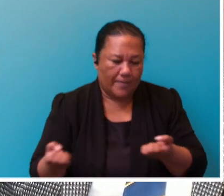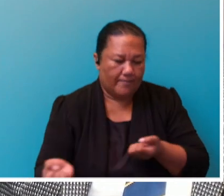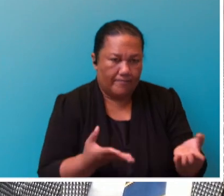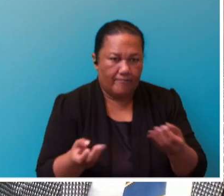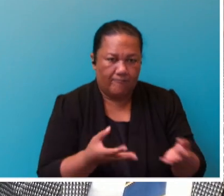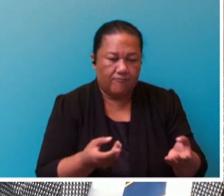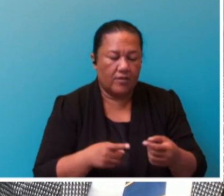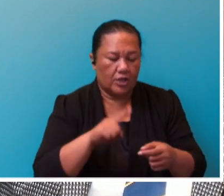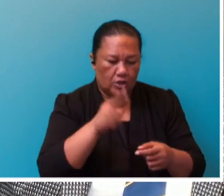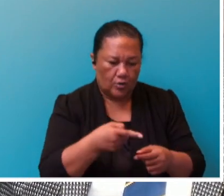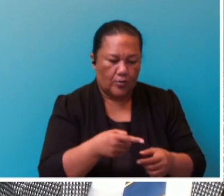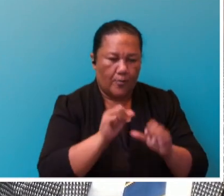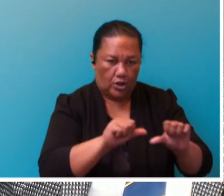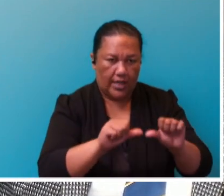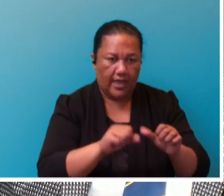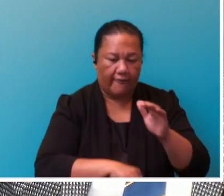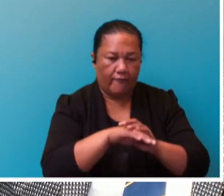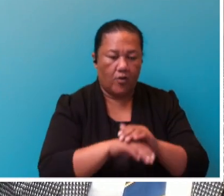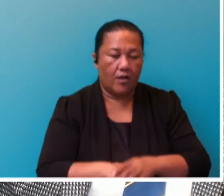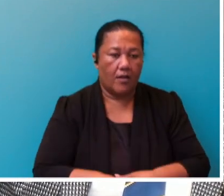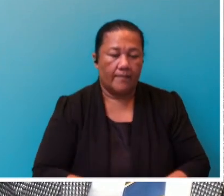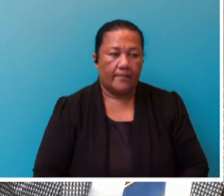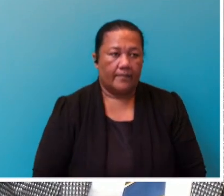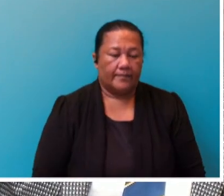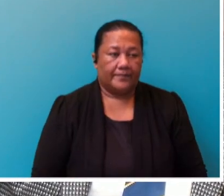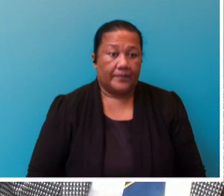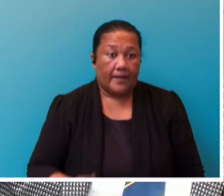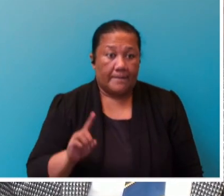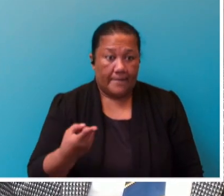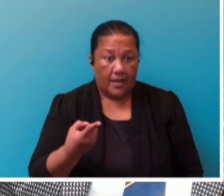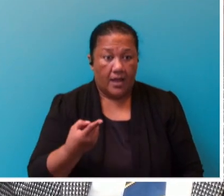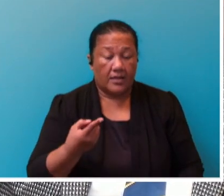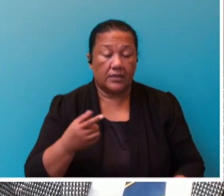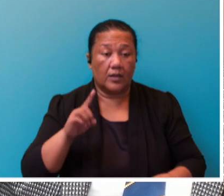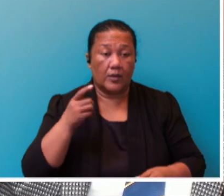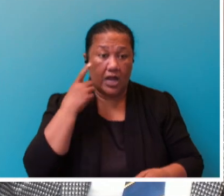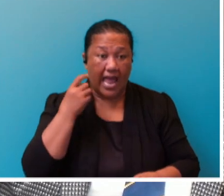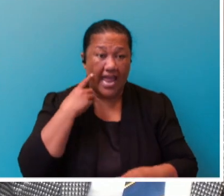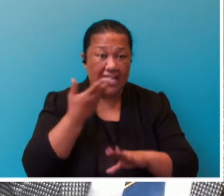And recently, about $2 million of that was used to try and use software to accelerate,